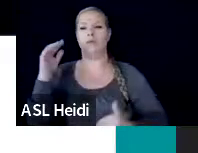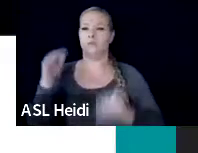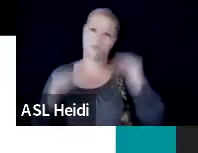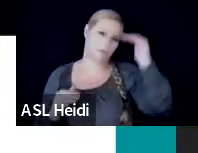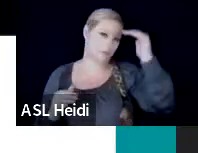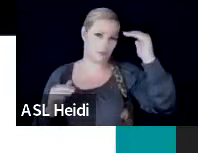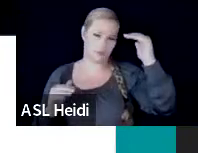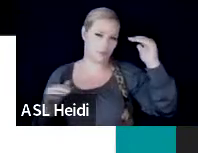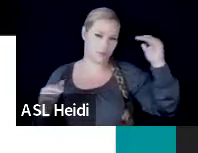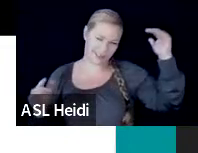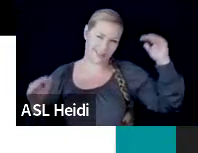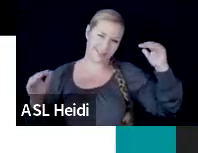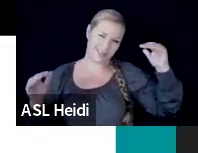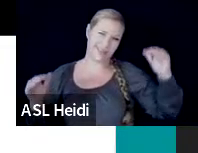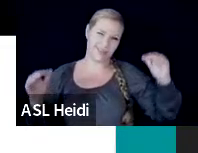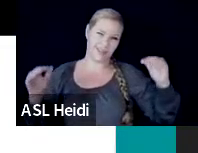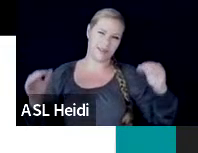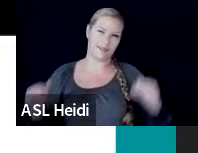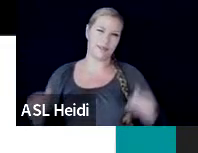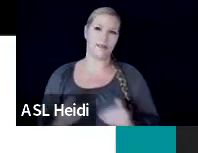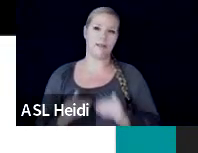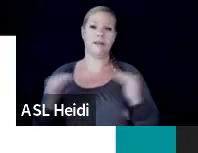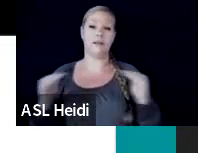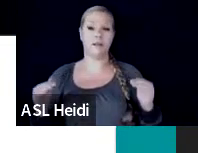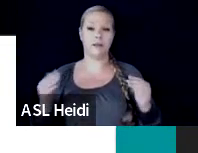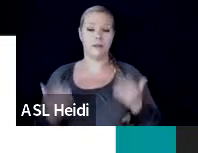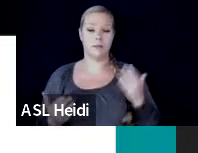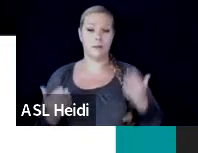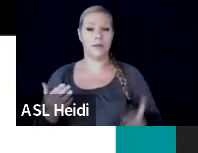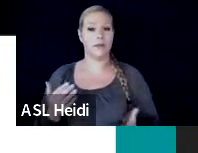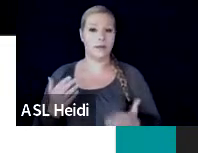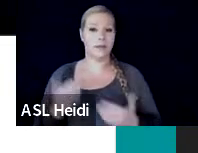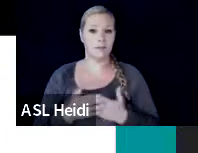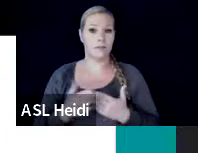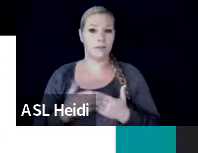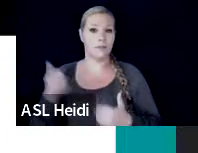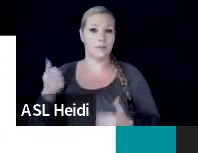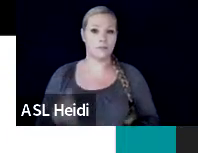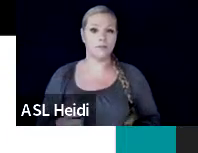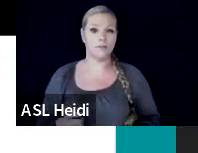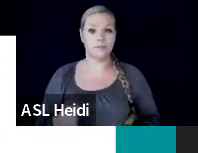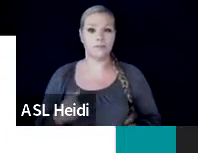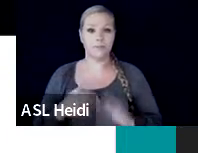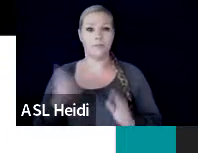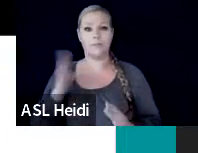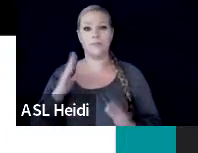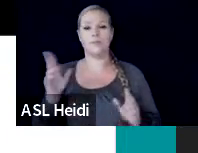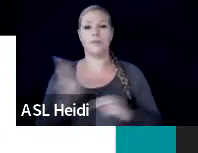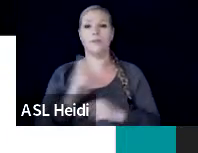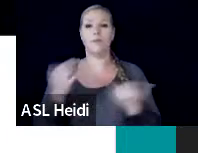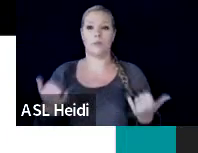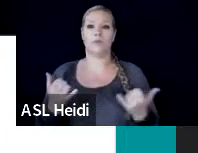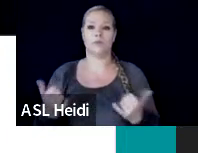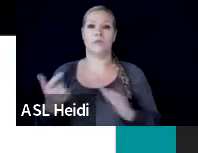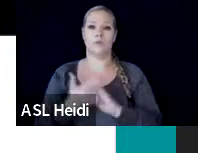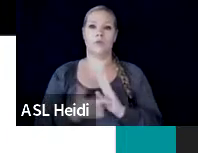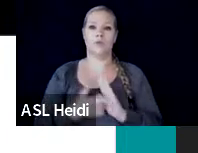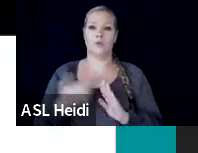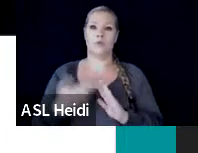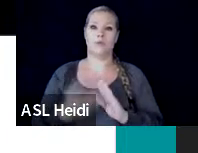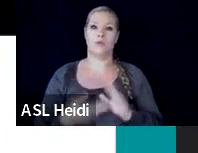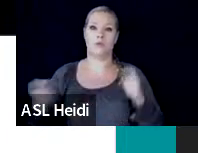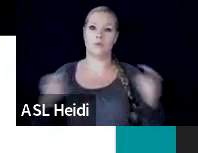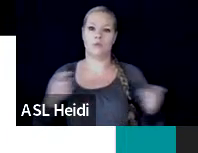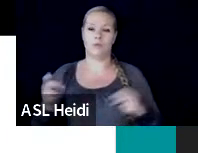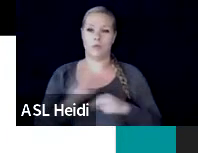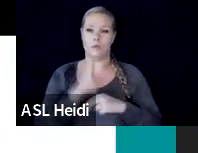and maybe reduce some of those disparities? Using existing laws and regulations as the floor rather than the ceiling.